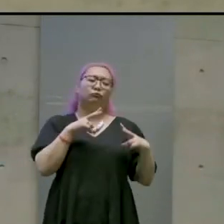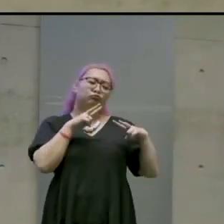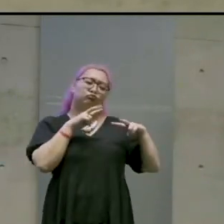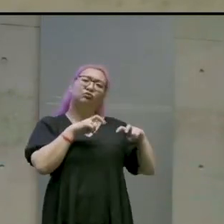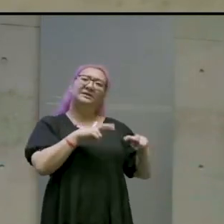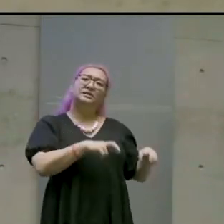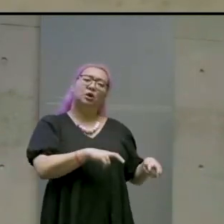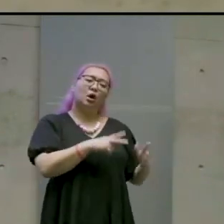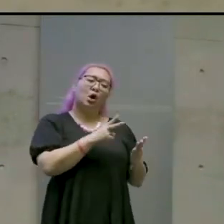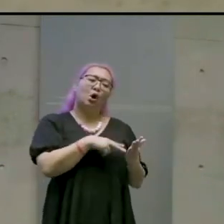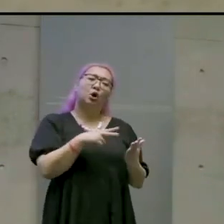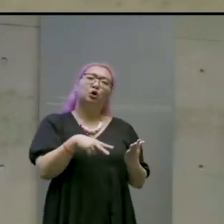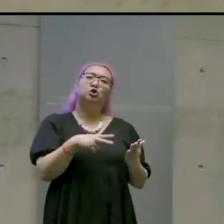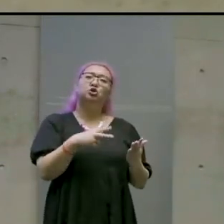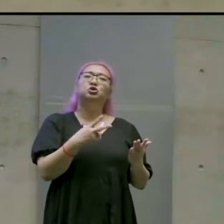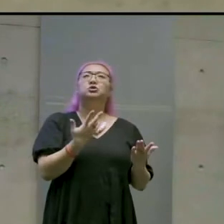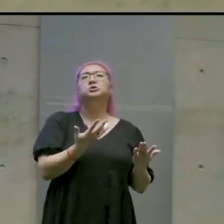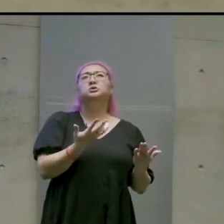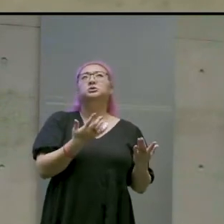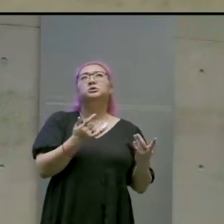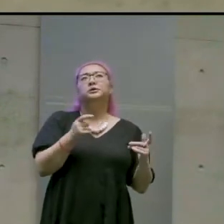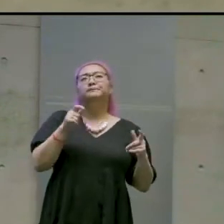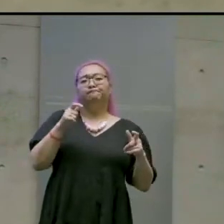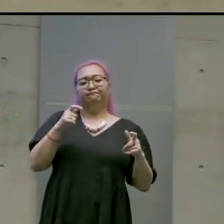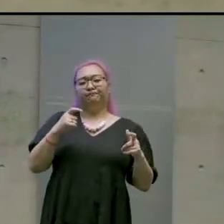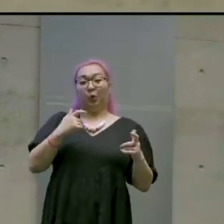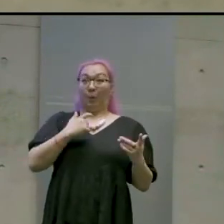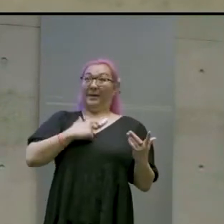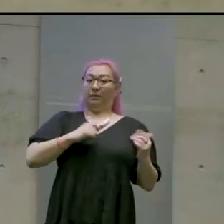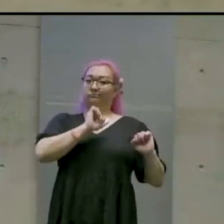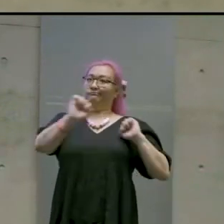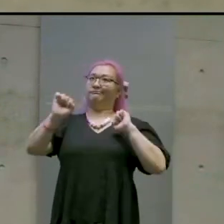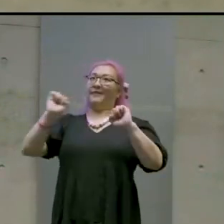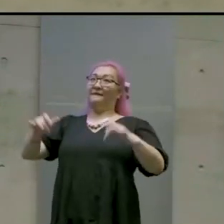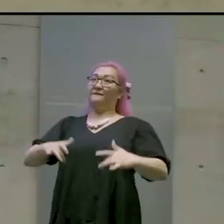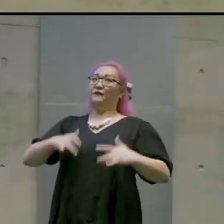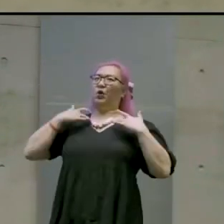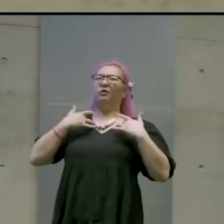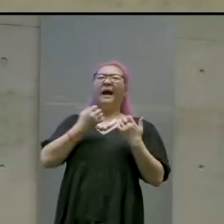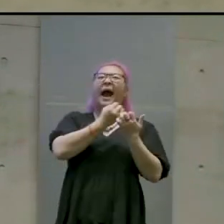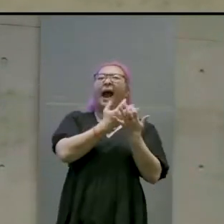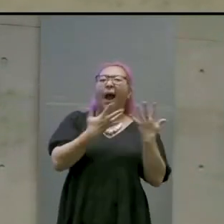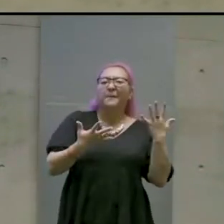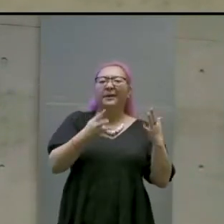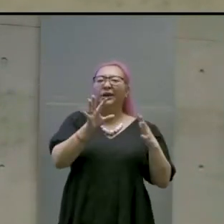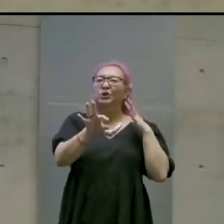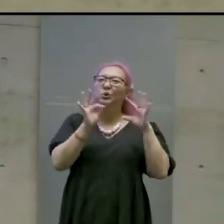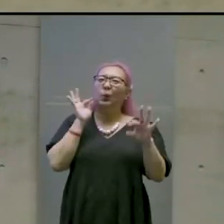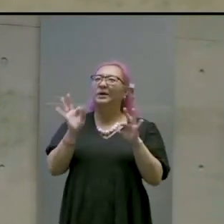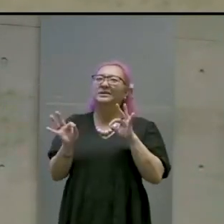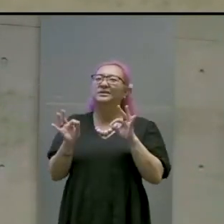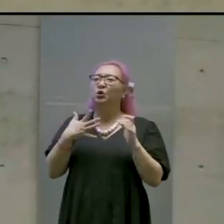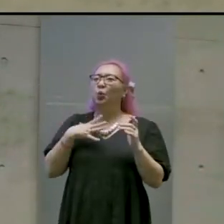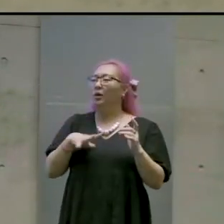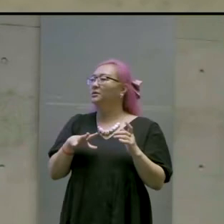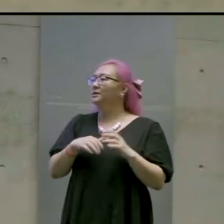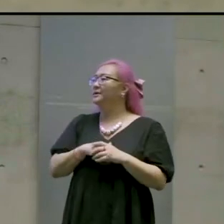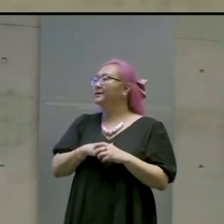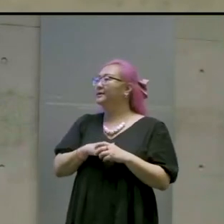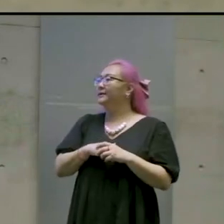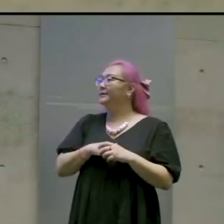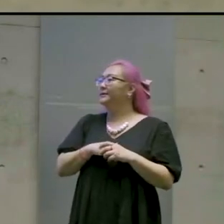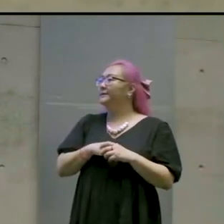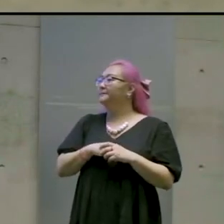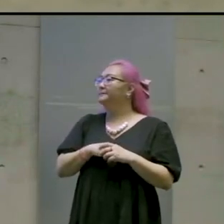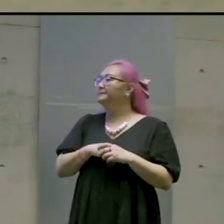how people think of, in terms of how many options there are. Really interesting. 2 stalls selling jam. One stall